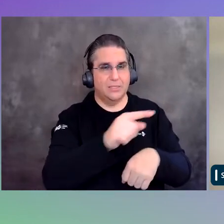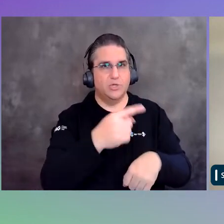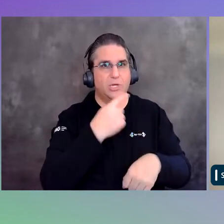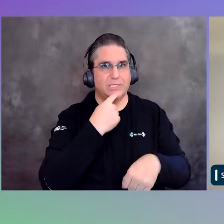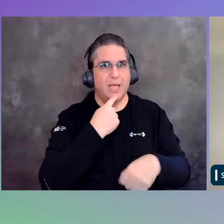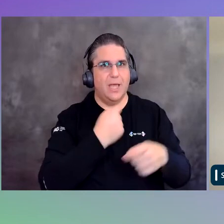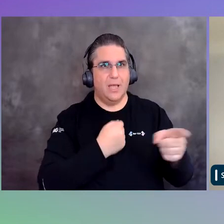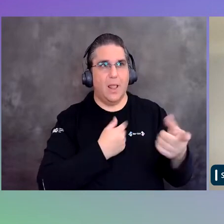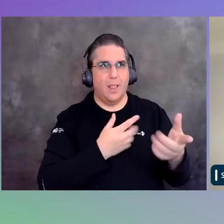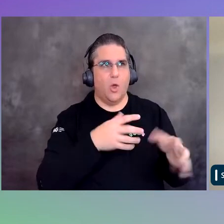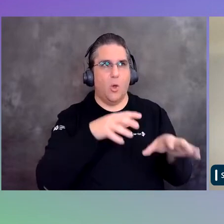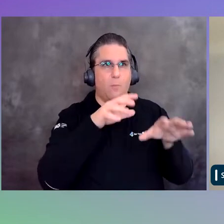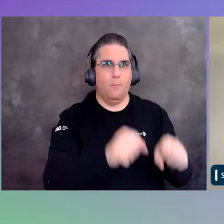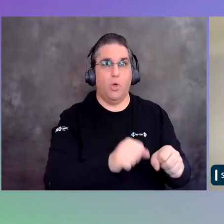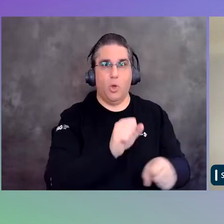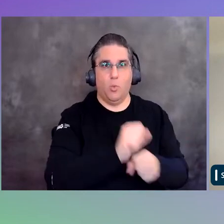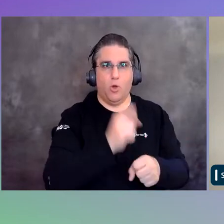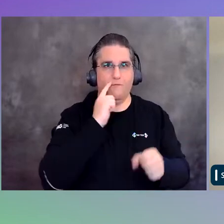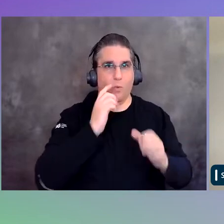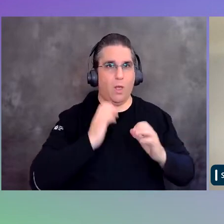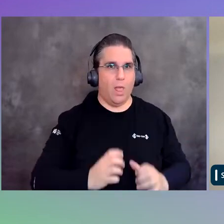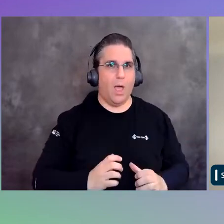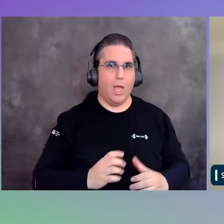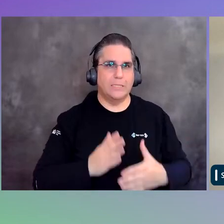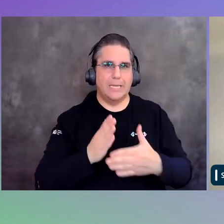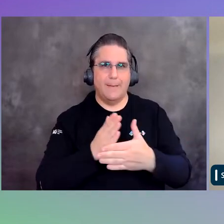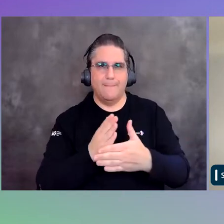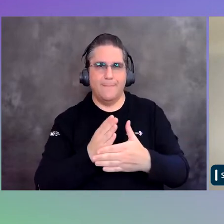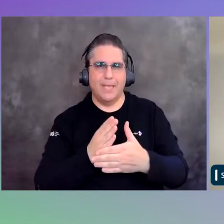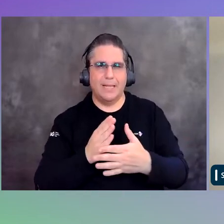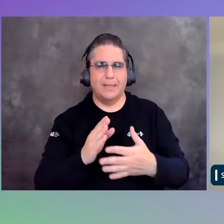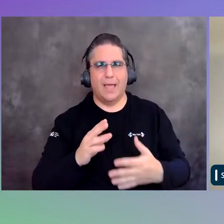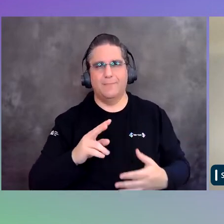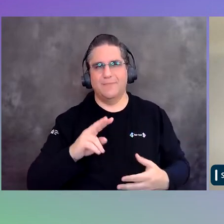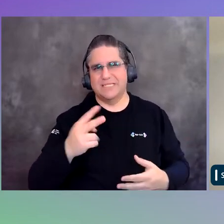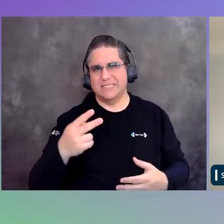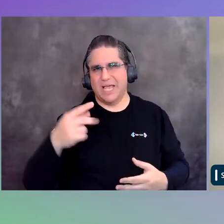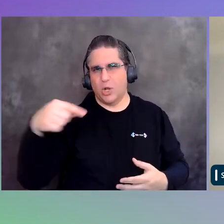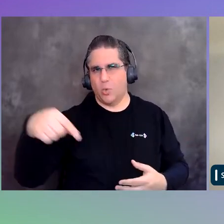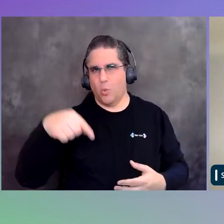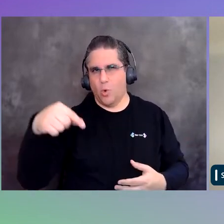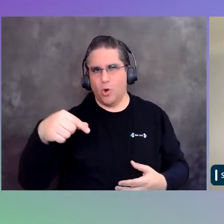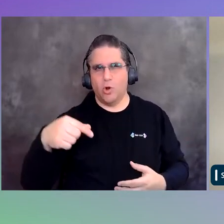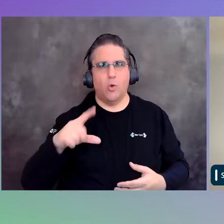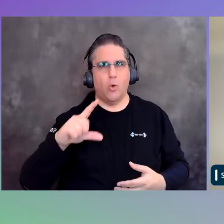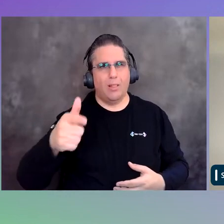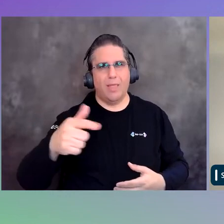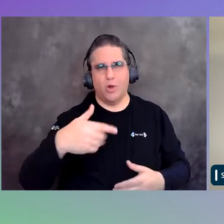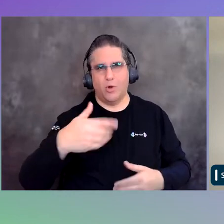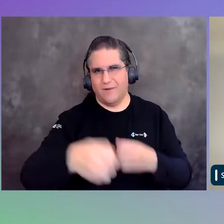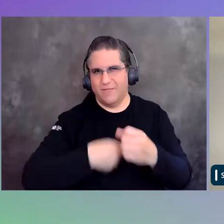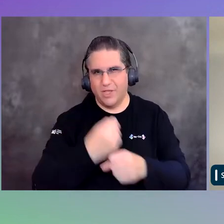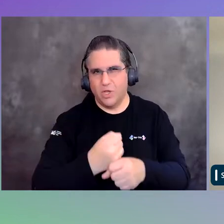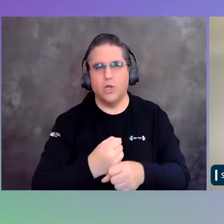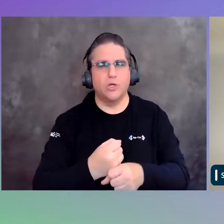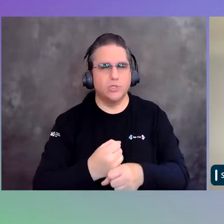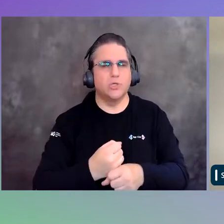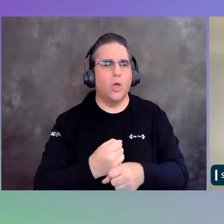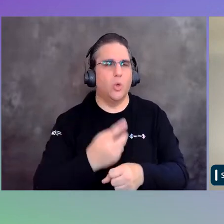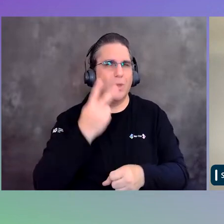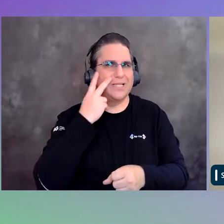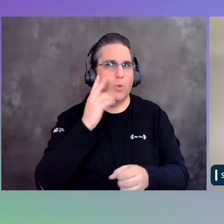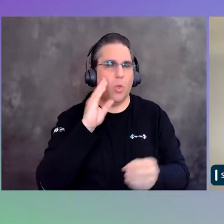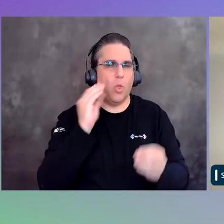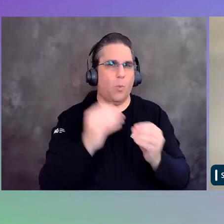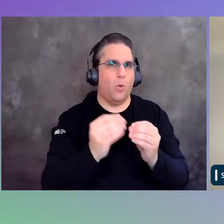book work for clients in sort of mid in Q2 or later in the year. So that industry's picking up. And there'll always be that demand, I think. So